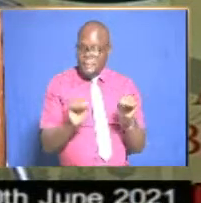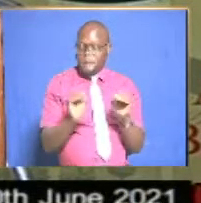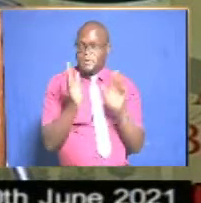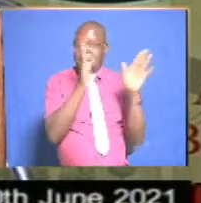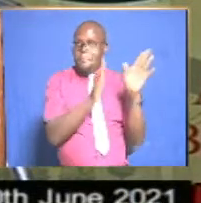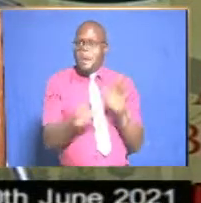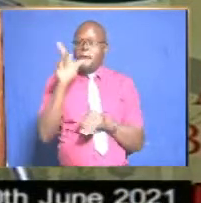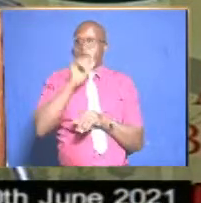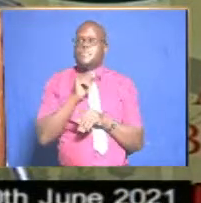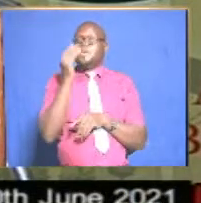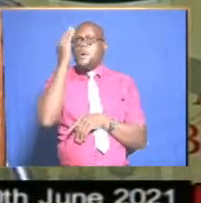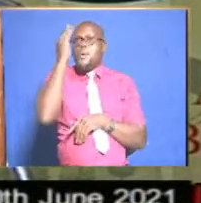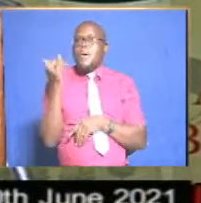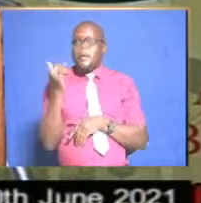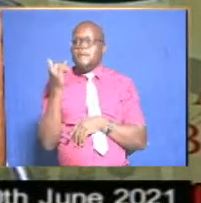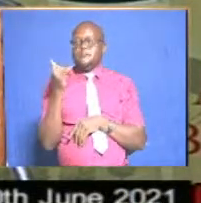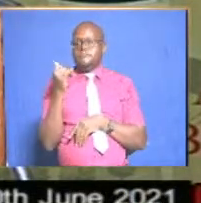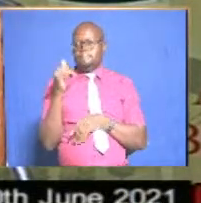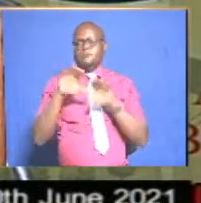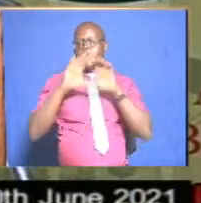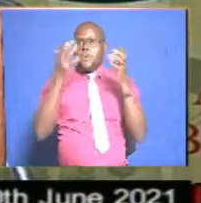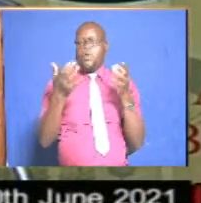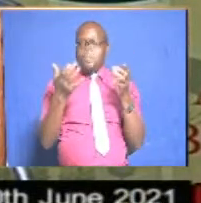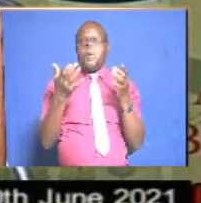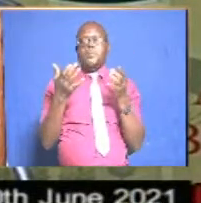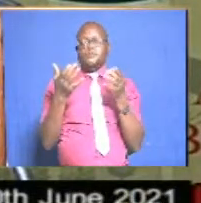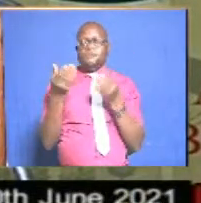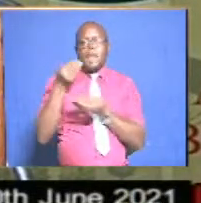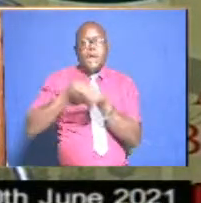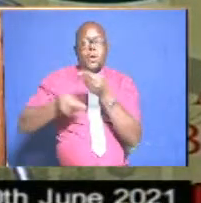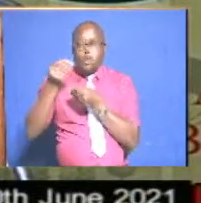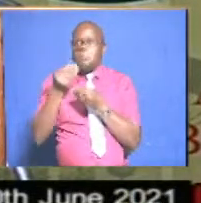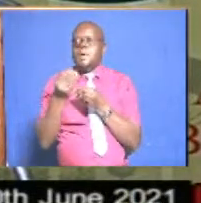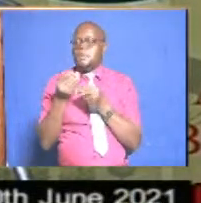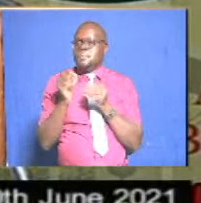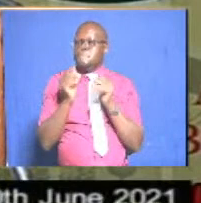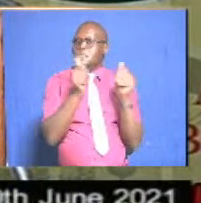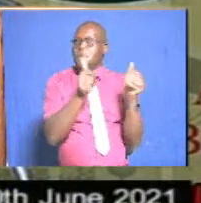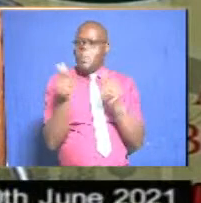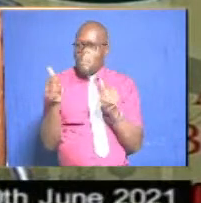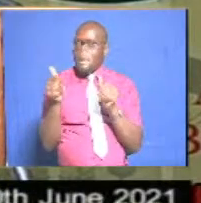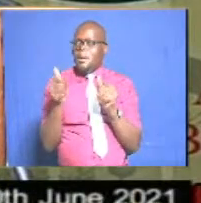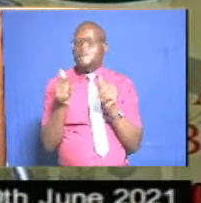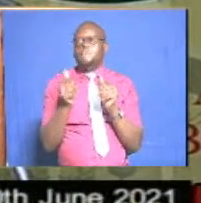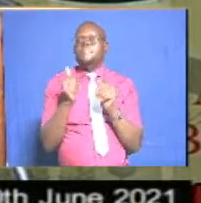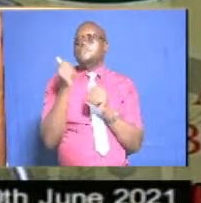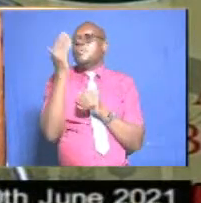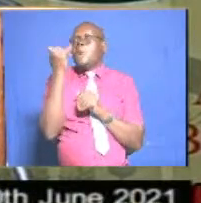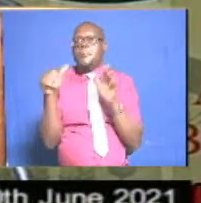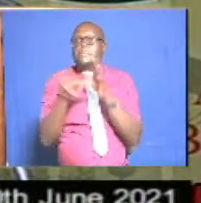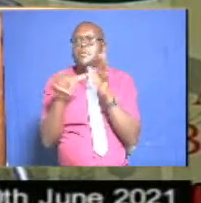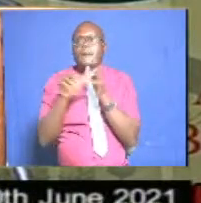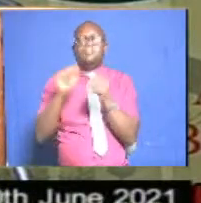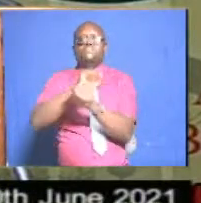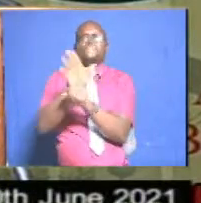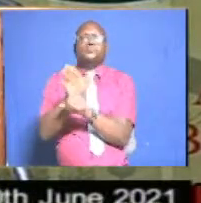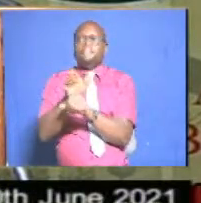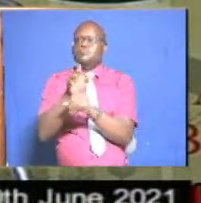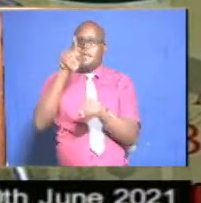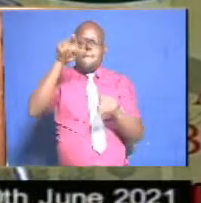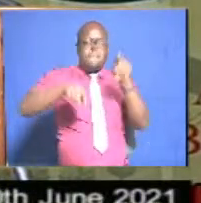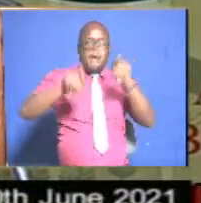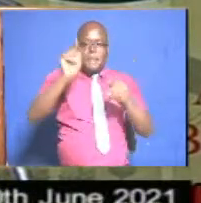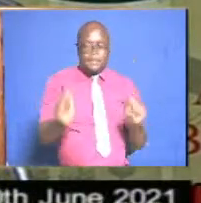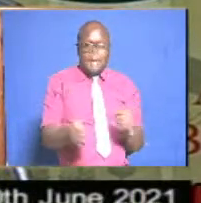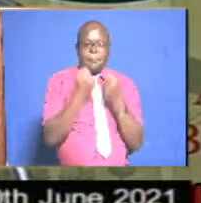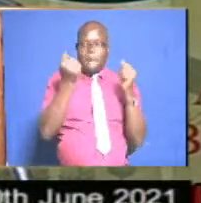prepared against a backdrop of projected global economic recovery. This is despite the emergence of COVID-19 variant,